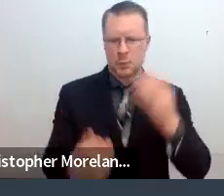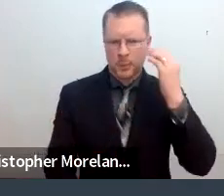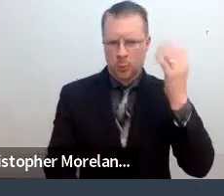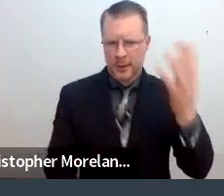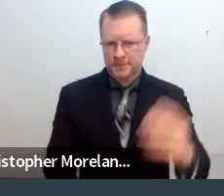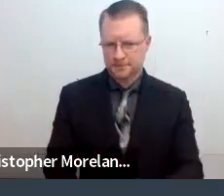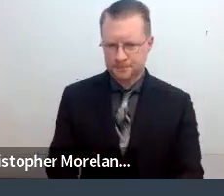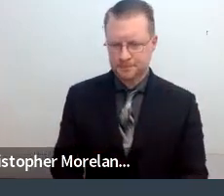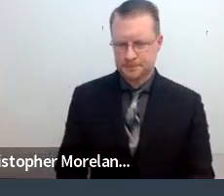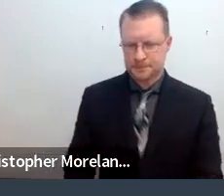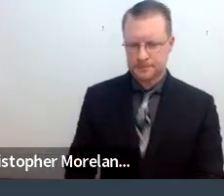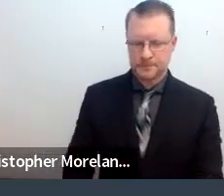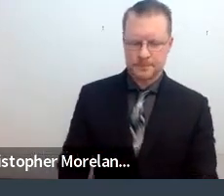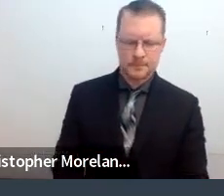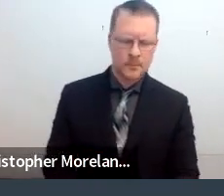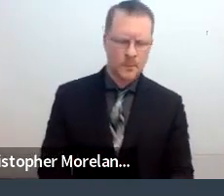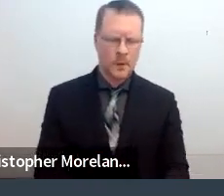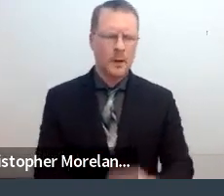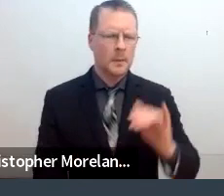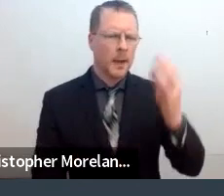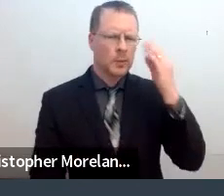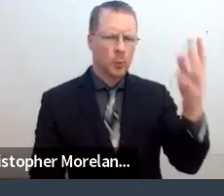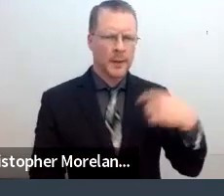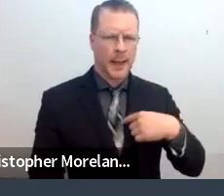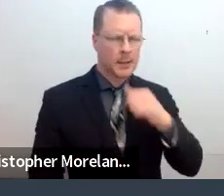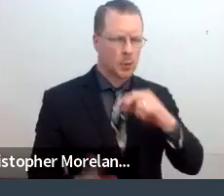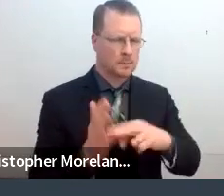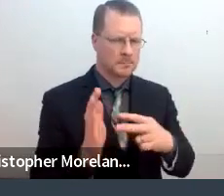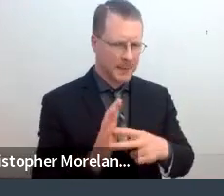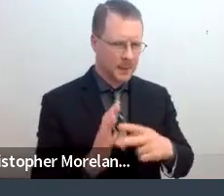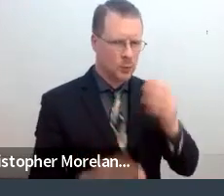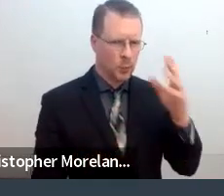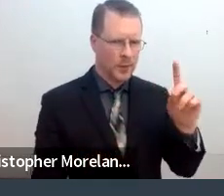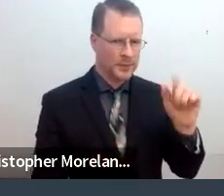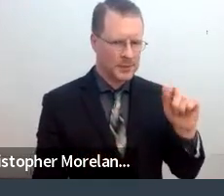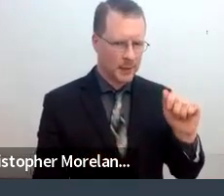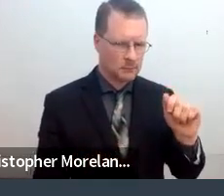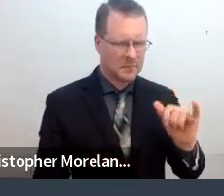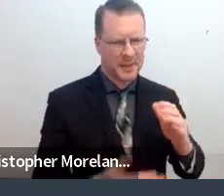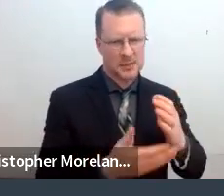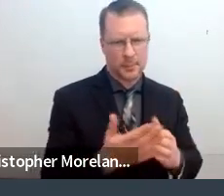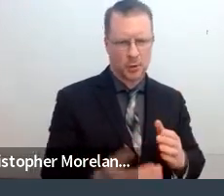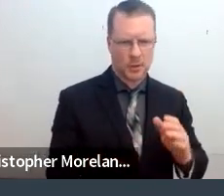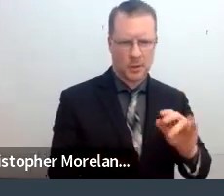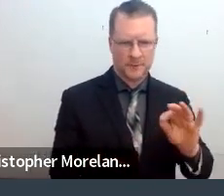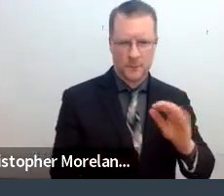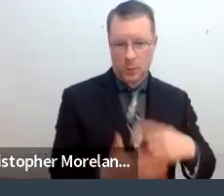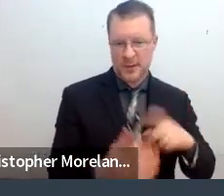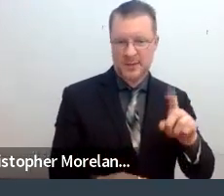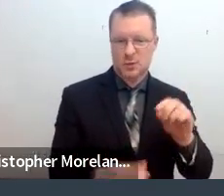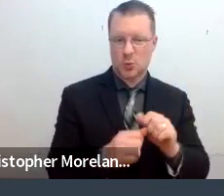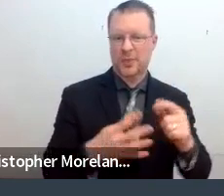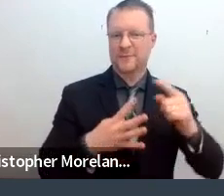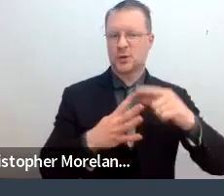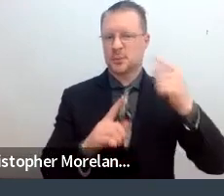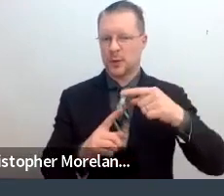Fourth, we need to implement and sustain reporting. And by reporting, I don't mean reporting